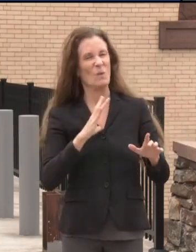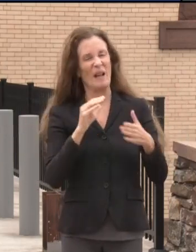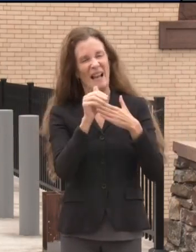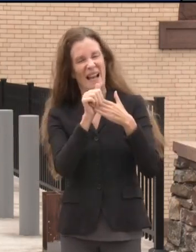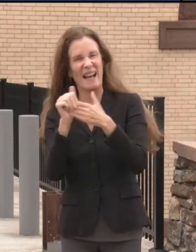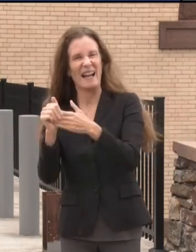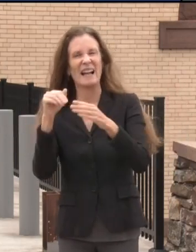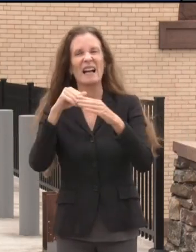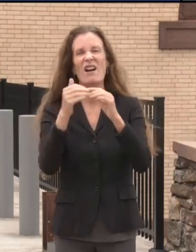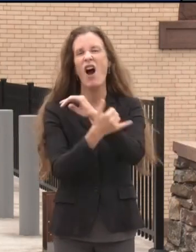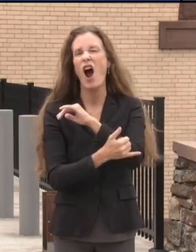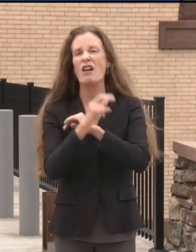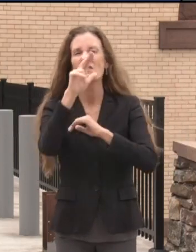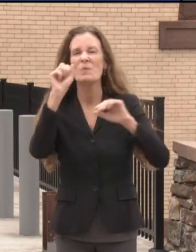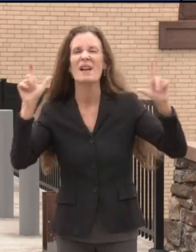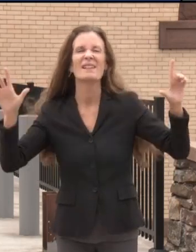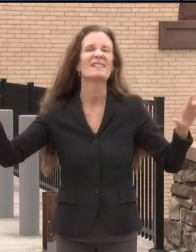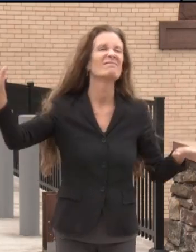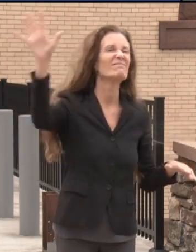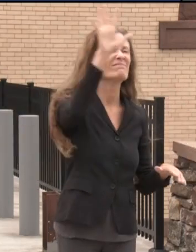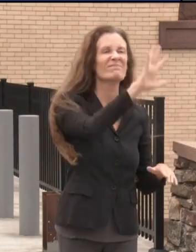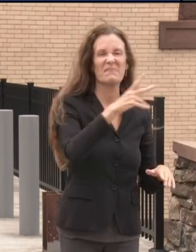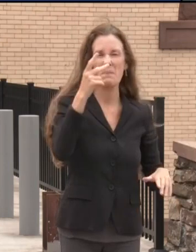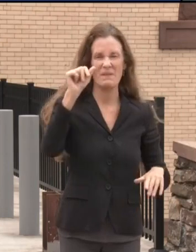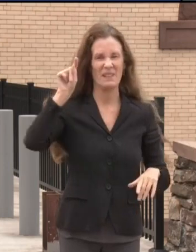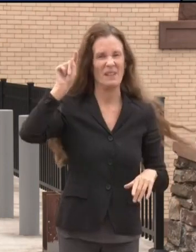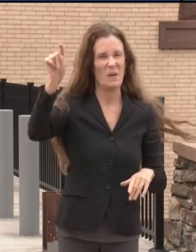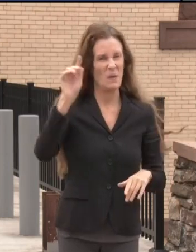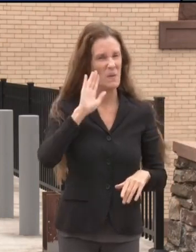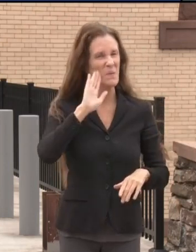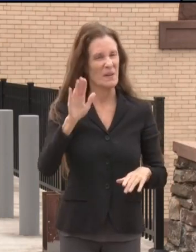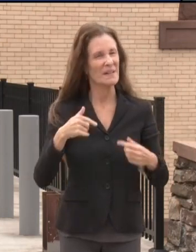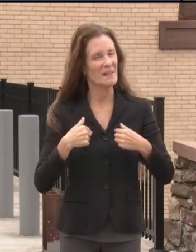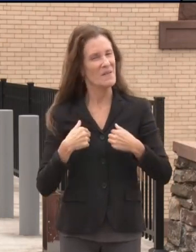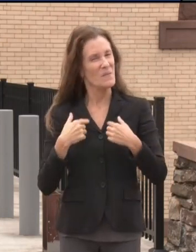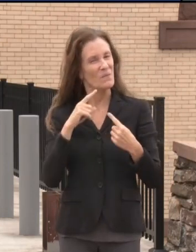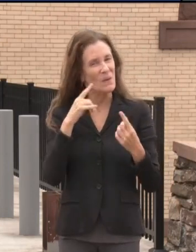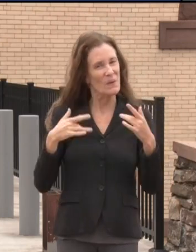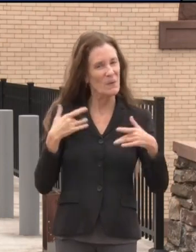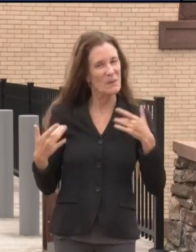of thoughtful, responsible, meaningful,